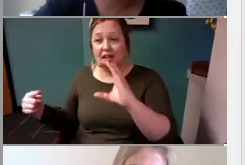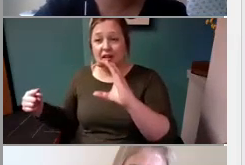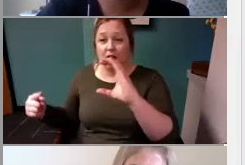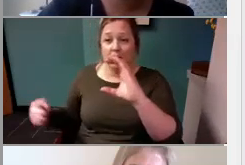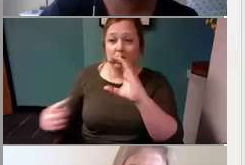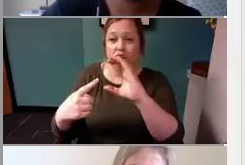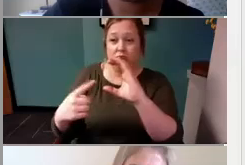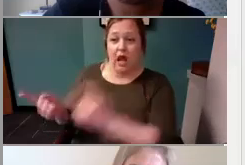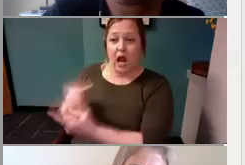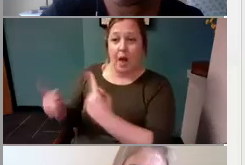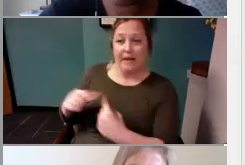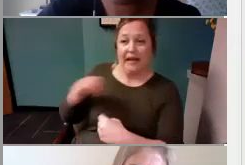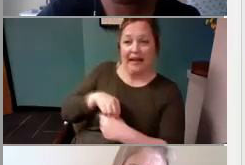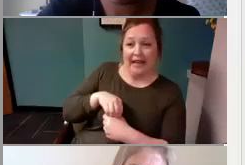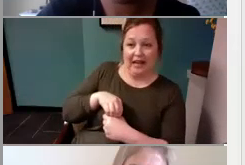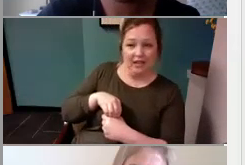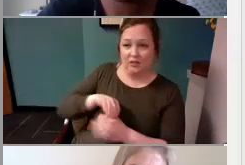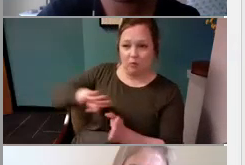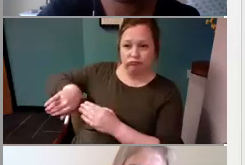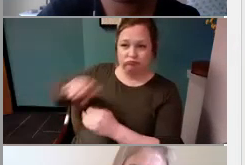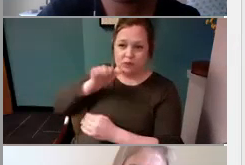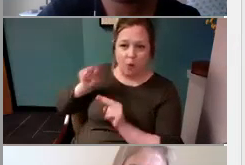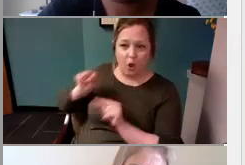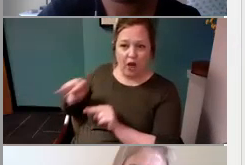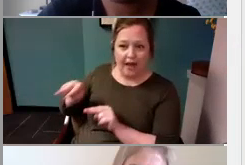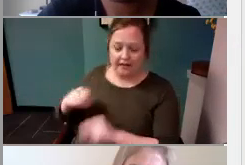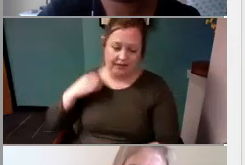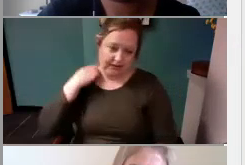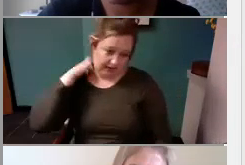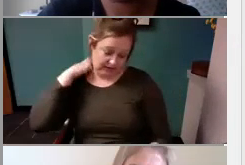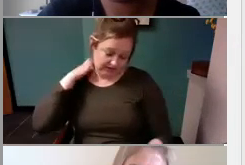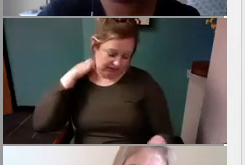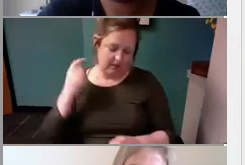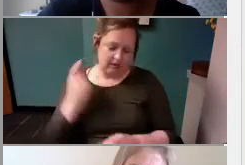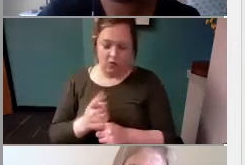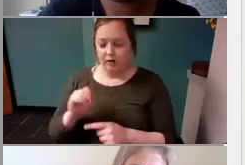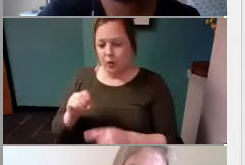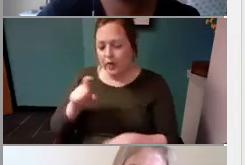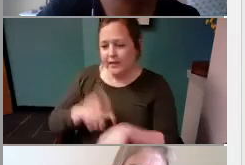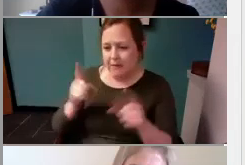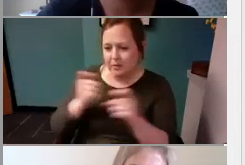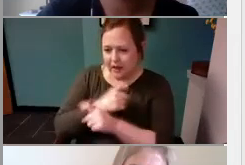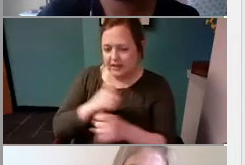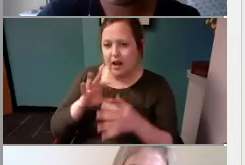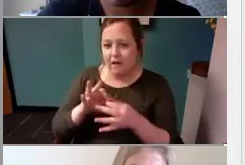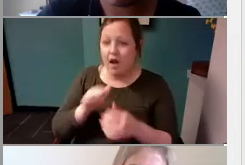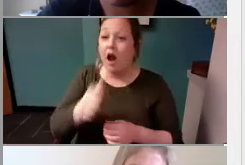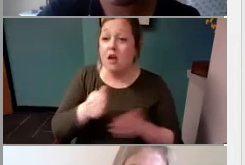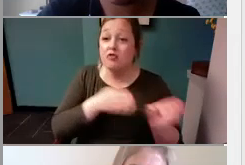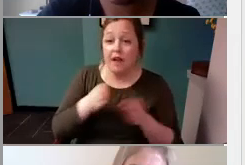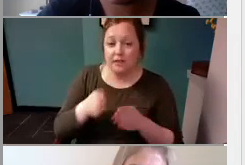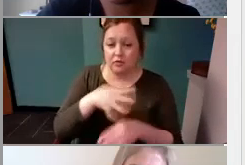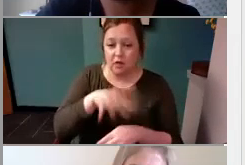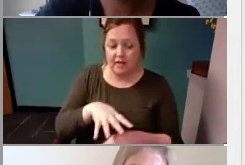Yeah. So basically, the time complexity of doing a undirected graph would be V plus 2 times